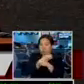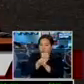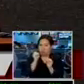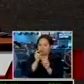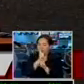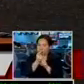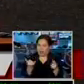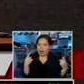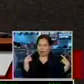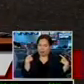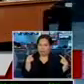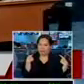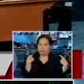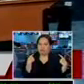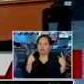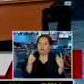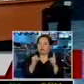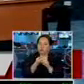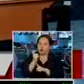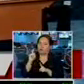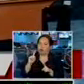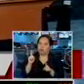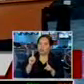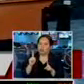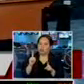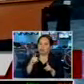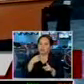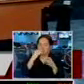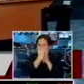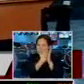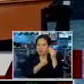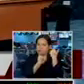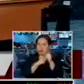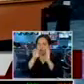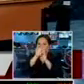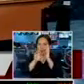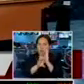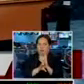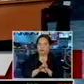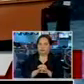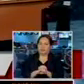occupies based on the grounds dictated in the Constitution.